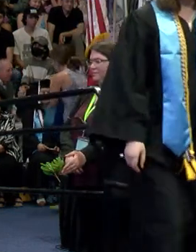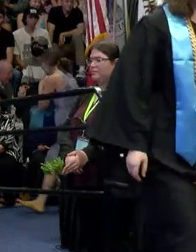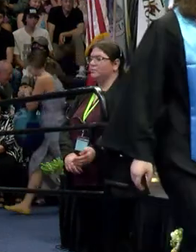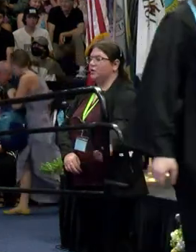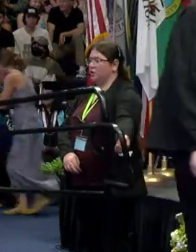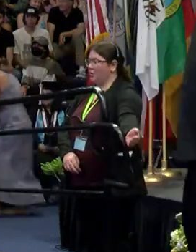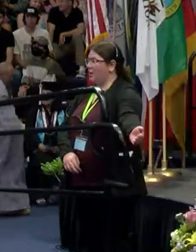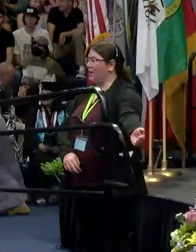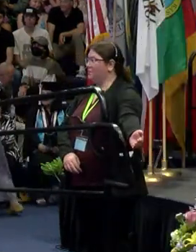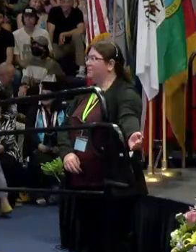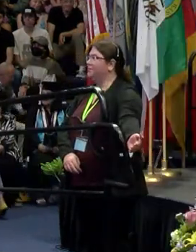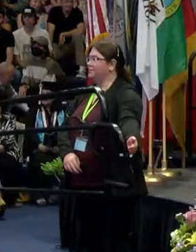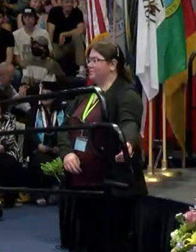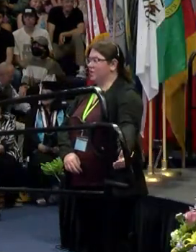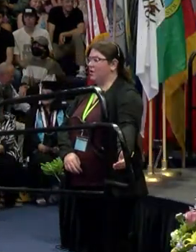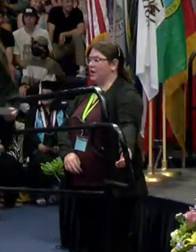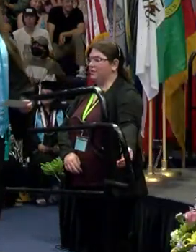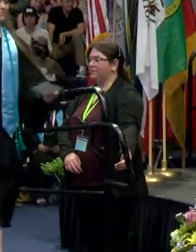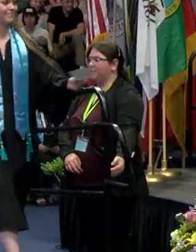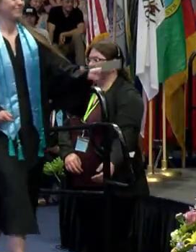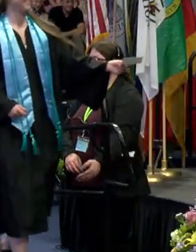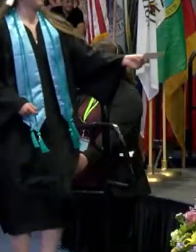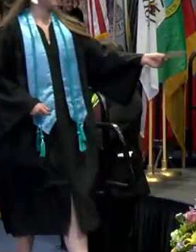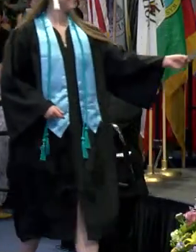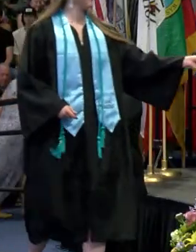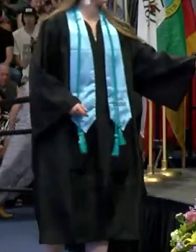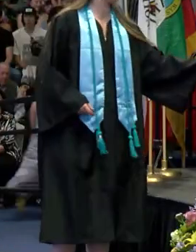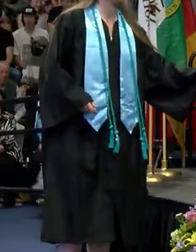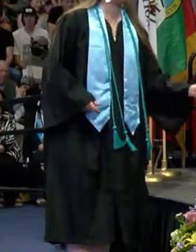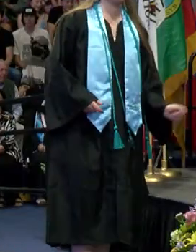Madison M. Harris, cum laude.